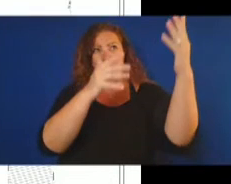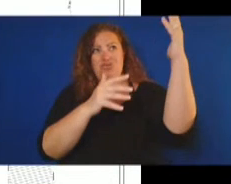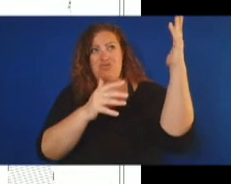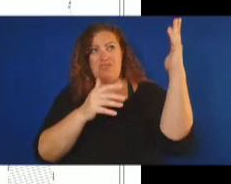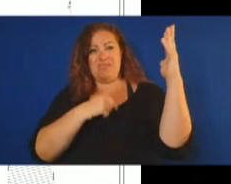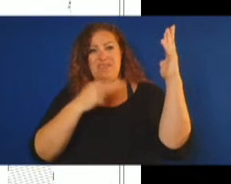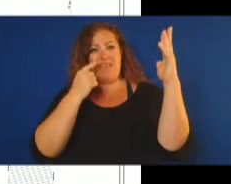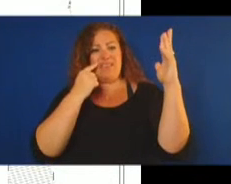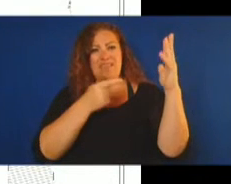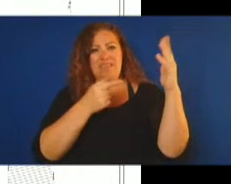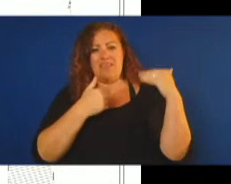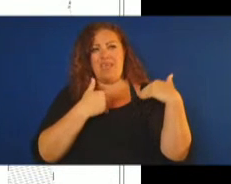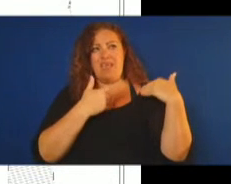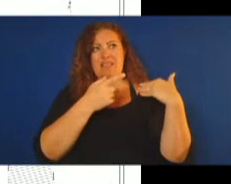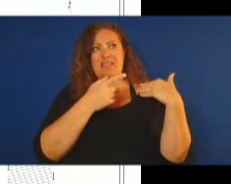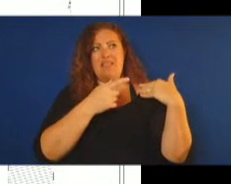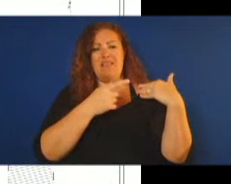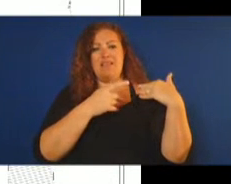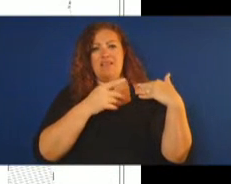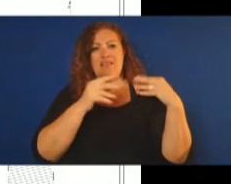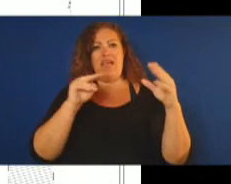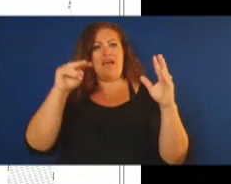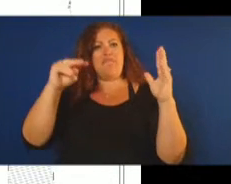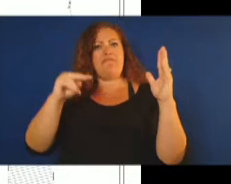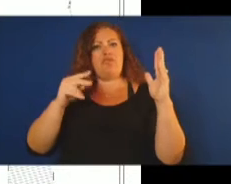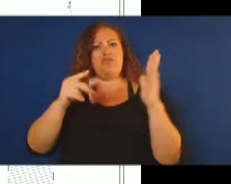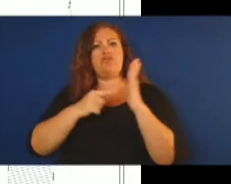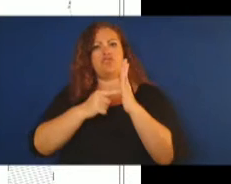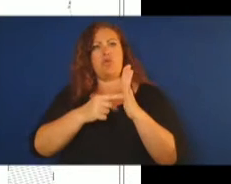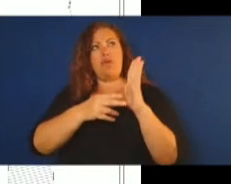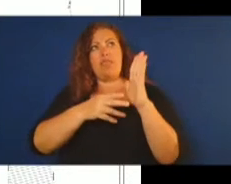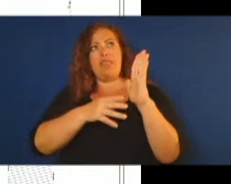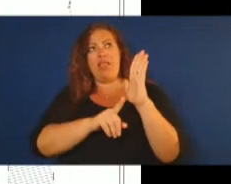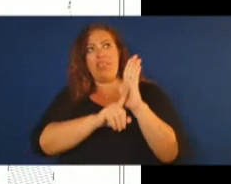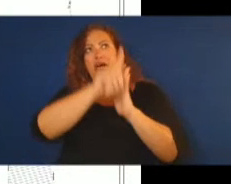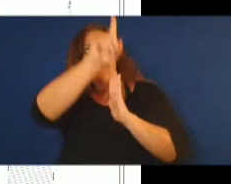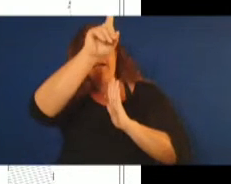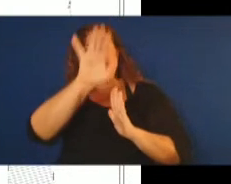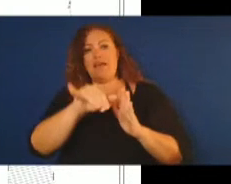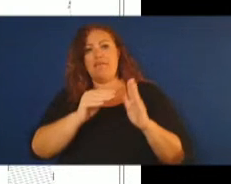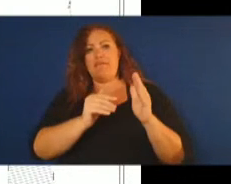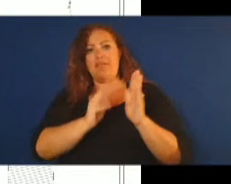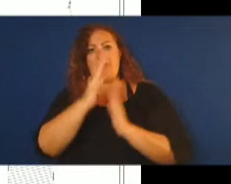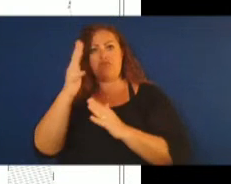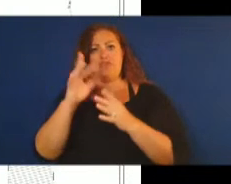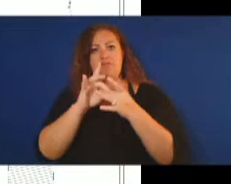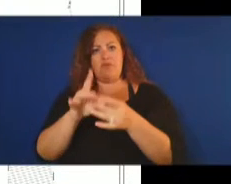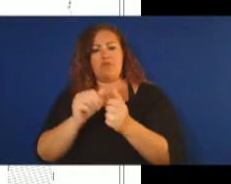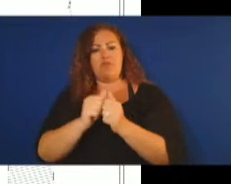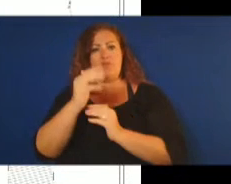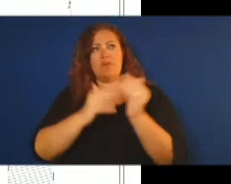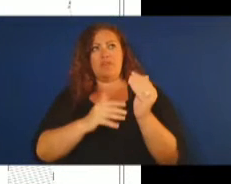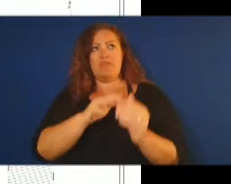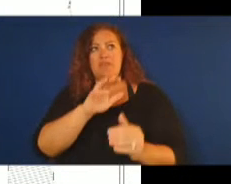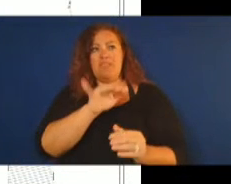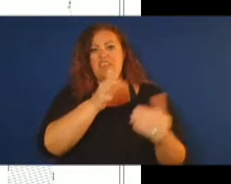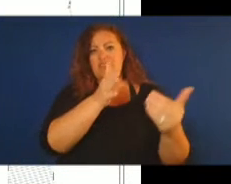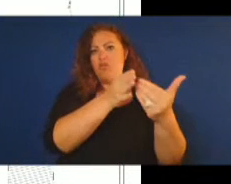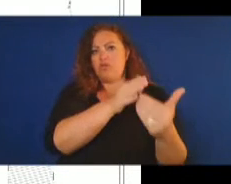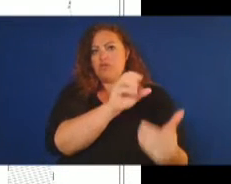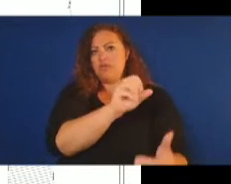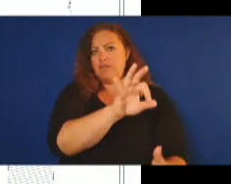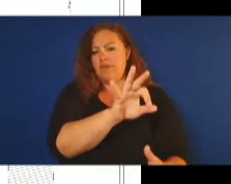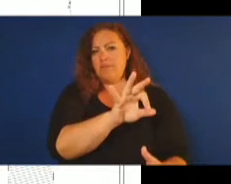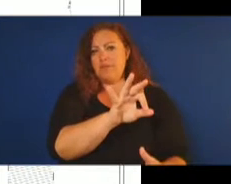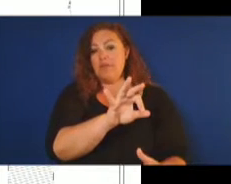a a lateral view of it showing the height of those trees in relation to the building which at that point was much closer to the single family and we've had some contact